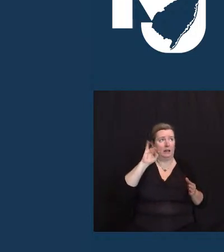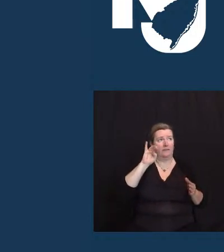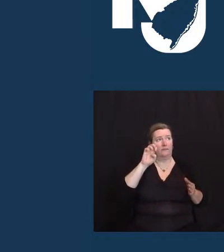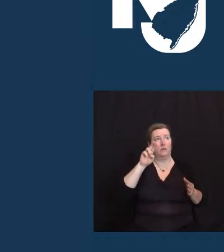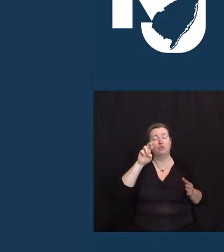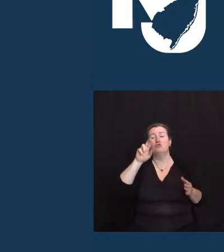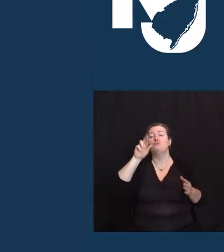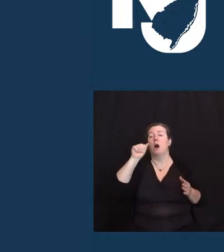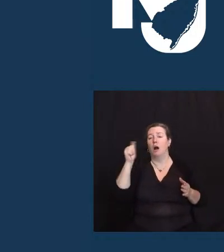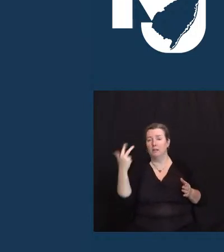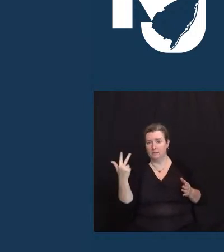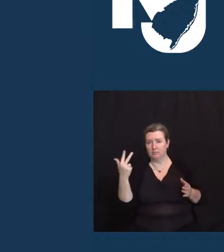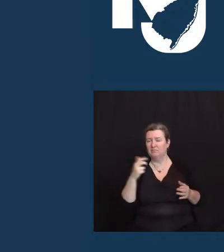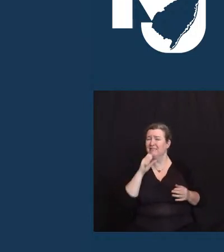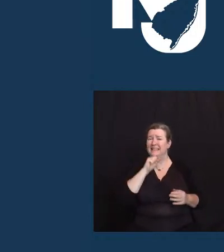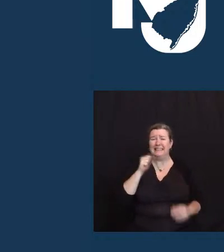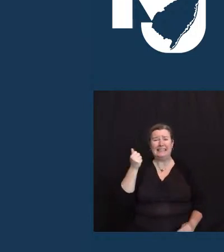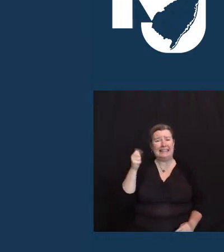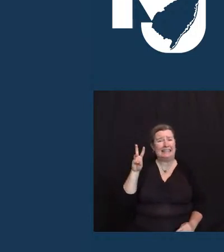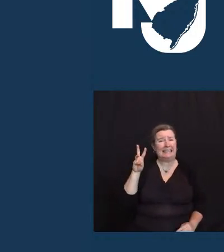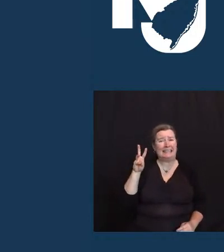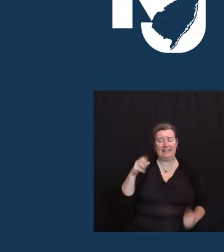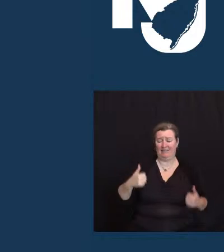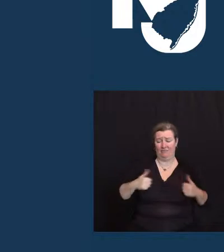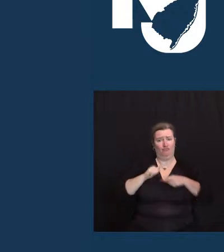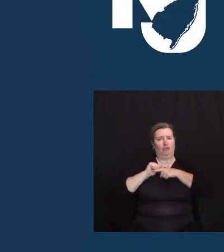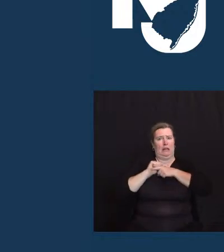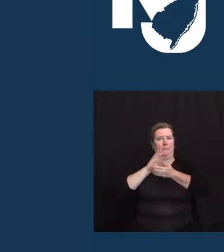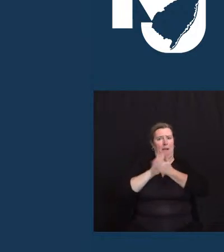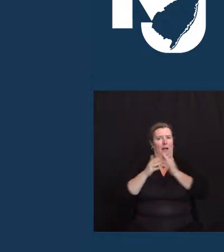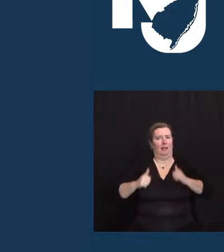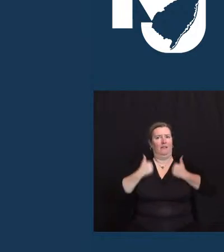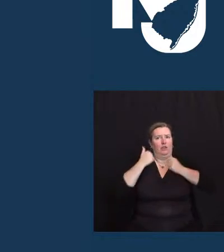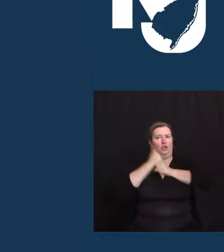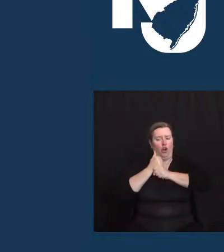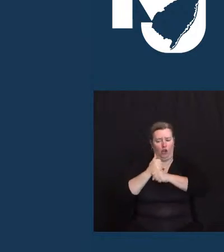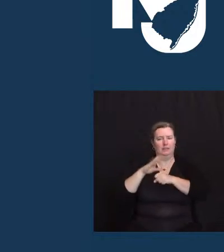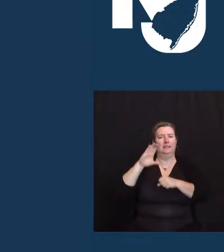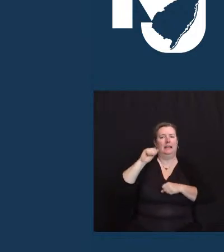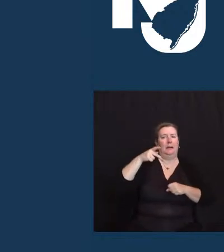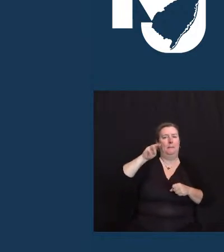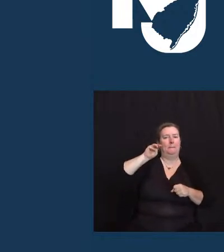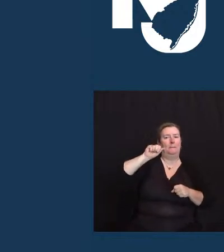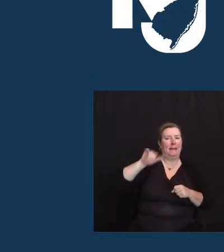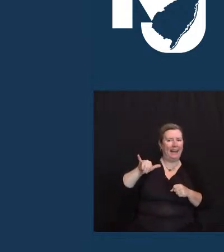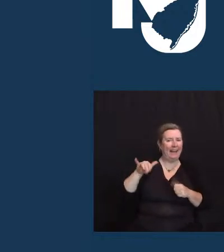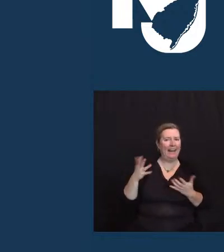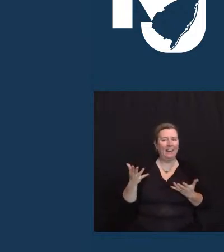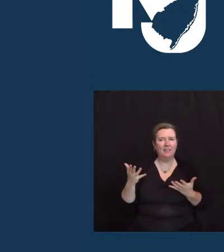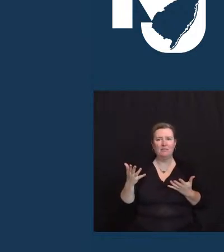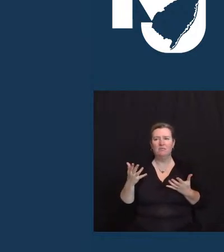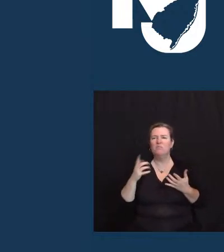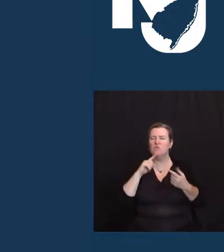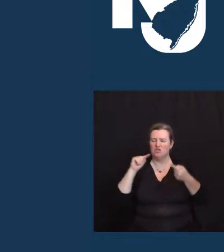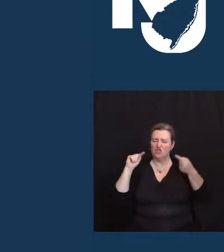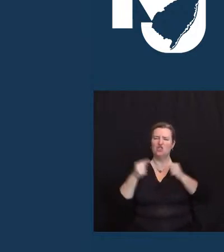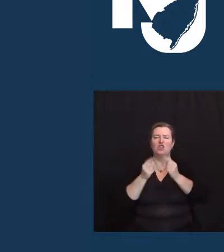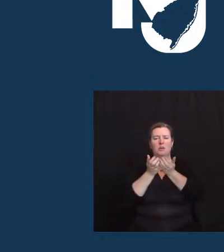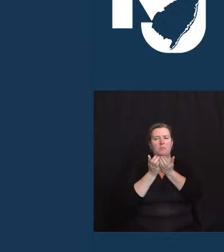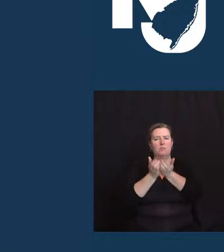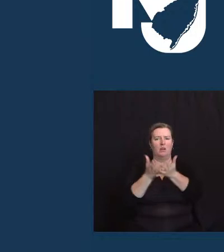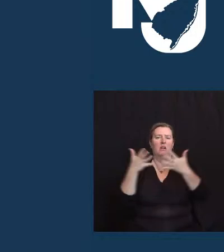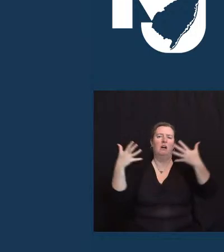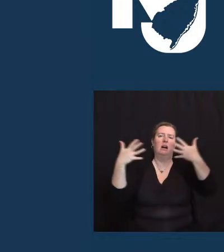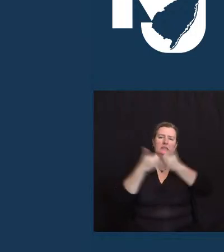16-year-old rookie lifeguard with the Cape May Beach Patrol. He was injured in a boating accident while patrolling the shoreline last